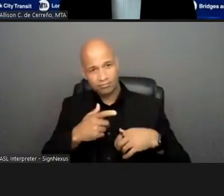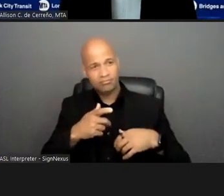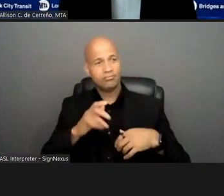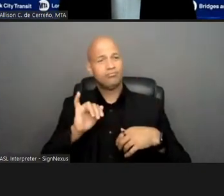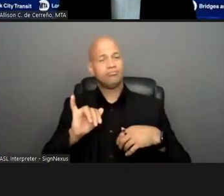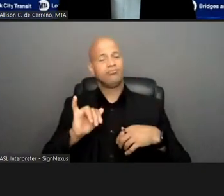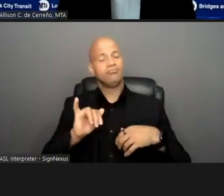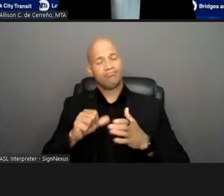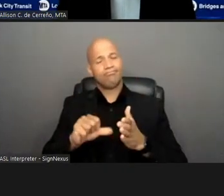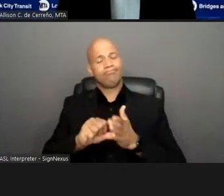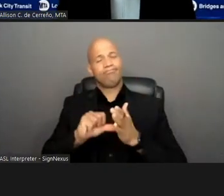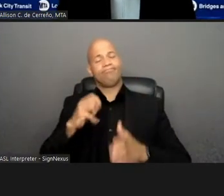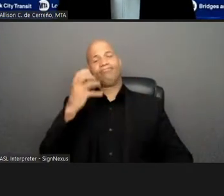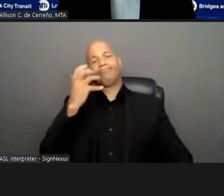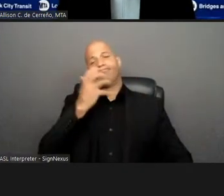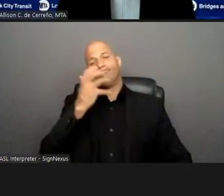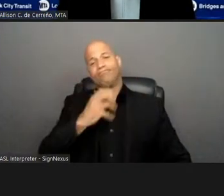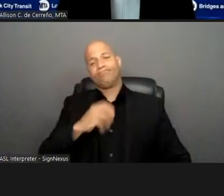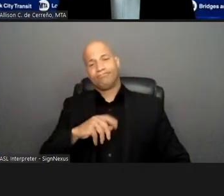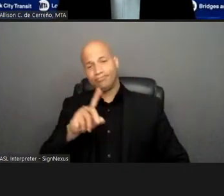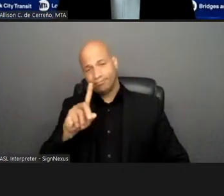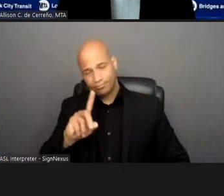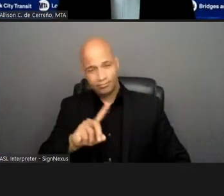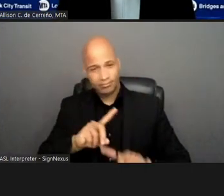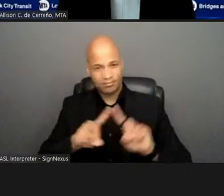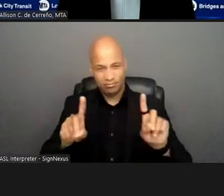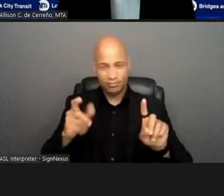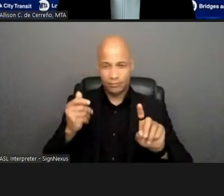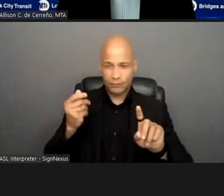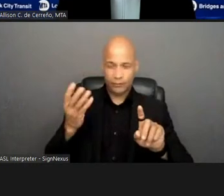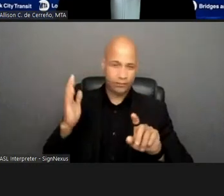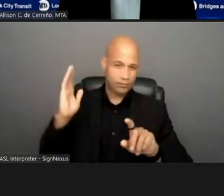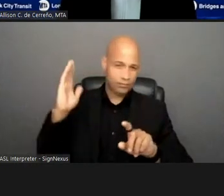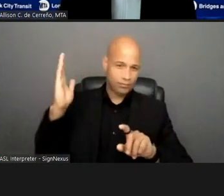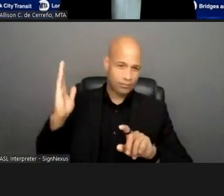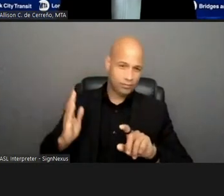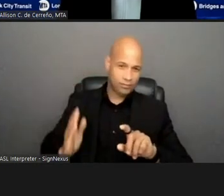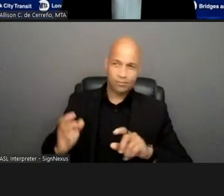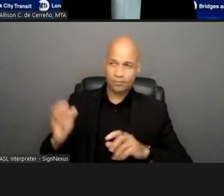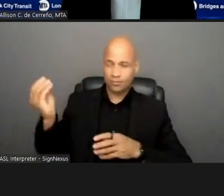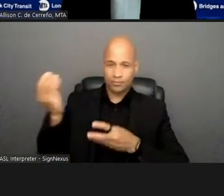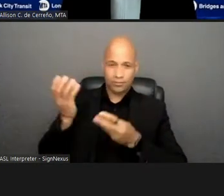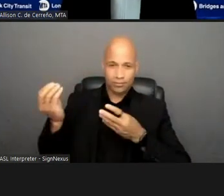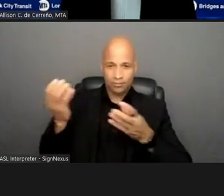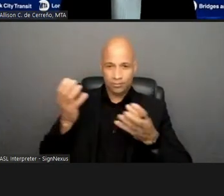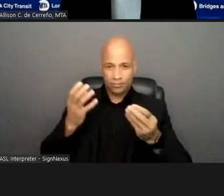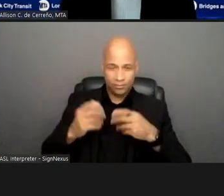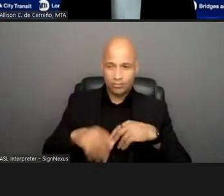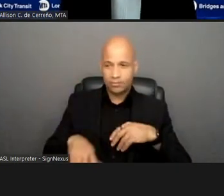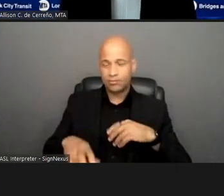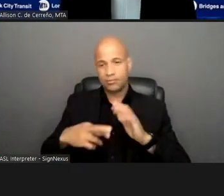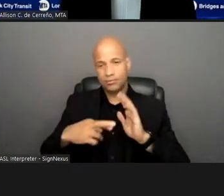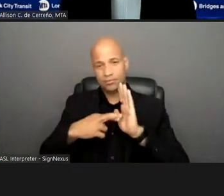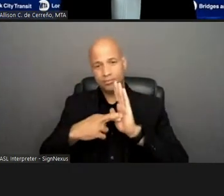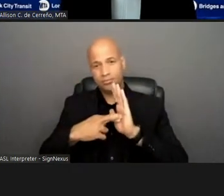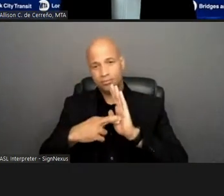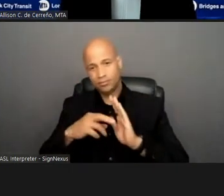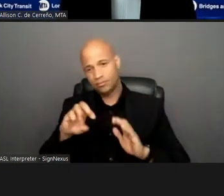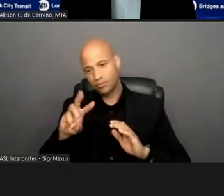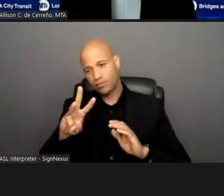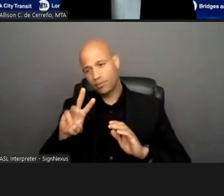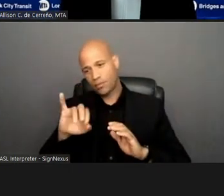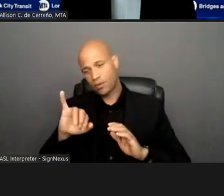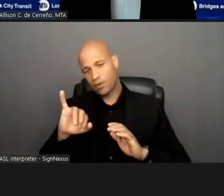very impressive but echoing several other speakers most notably representative weapon the